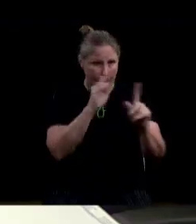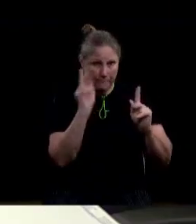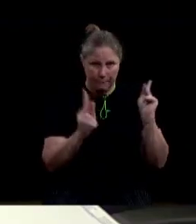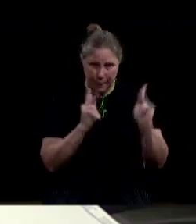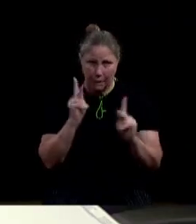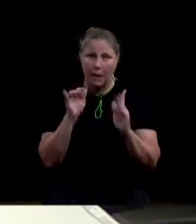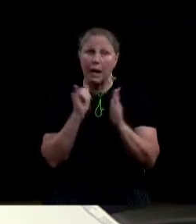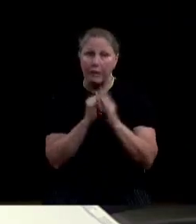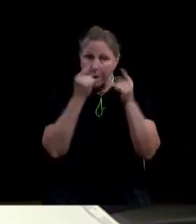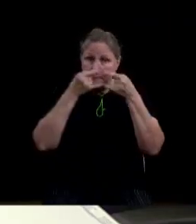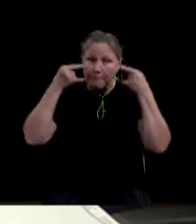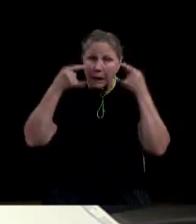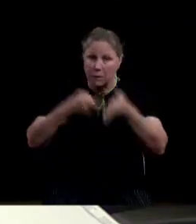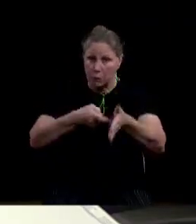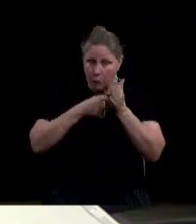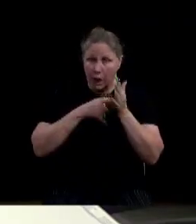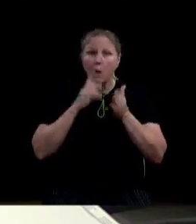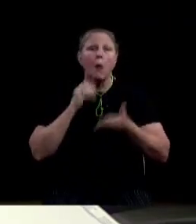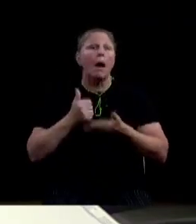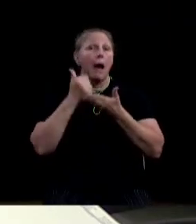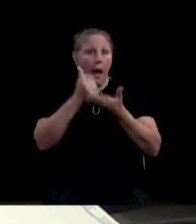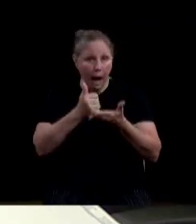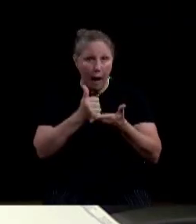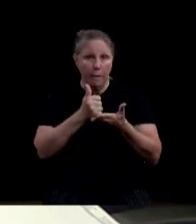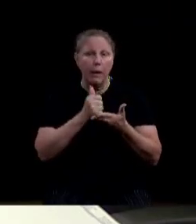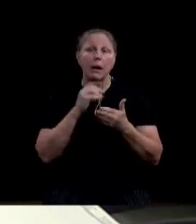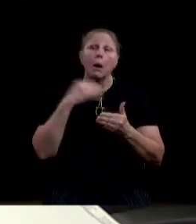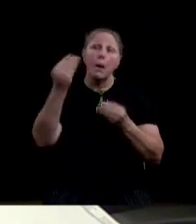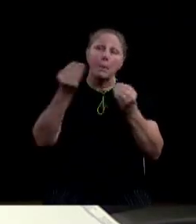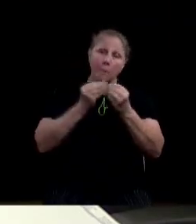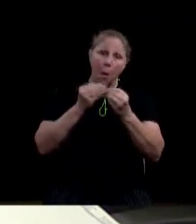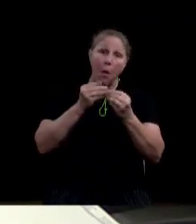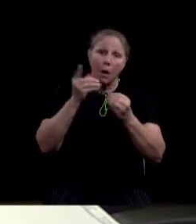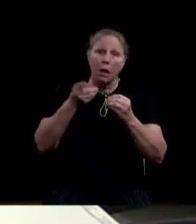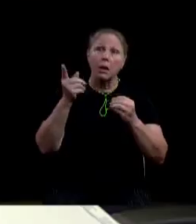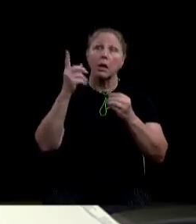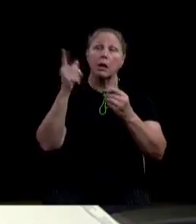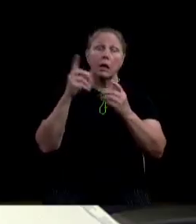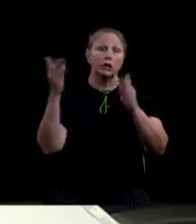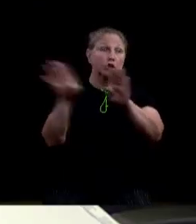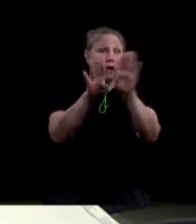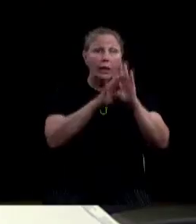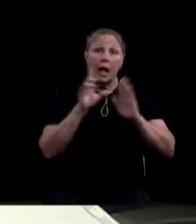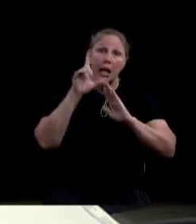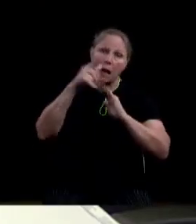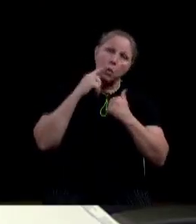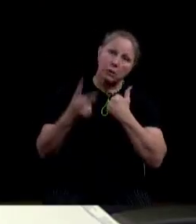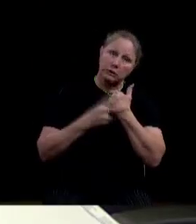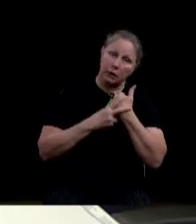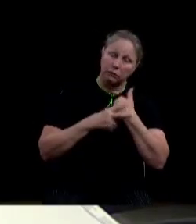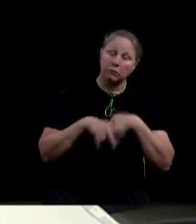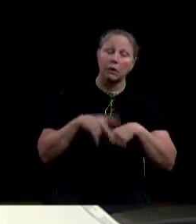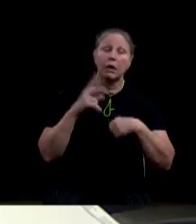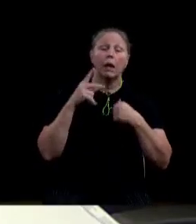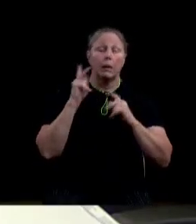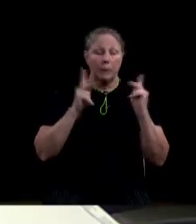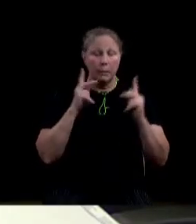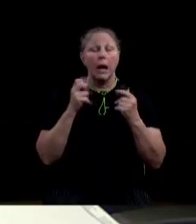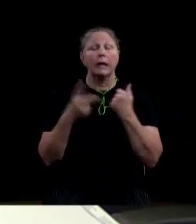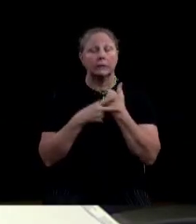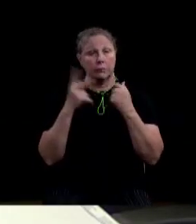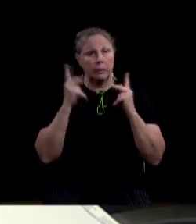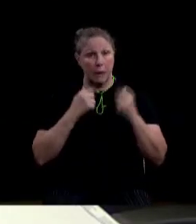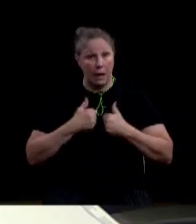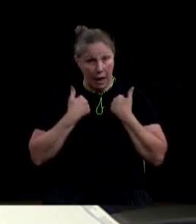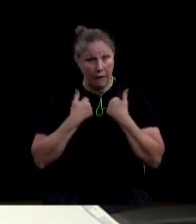a future economic shutdown and save lives will make it seem less obtrusive. Please vote